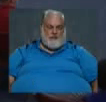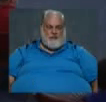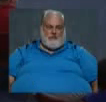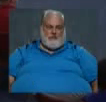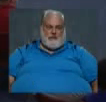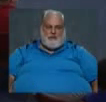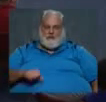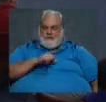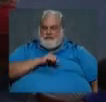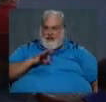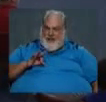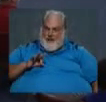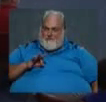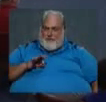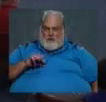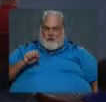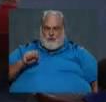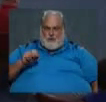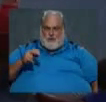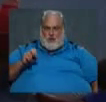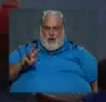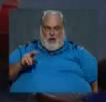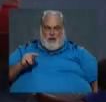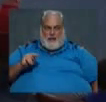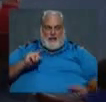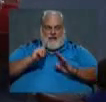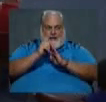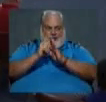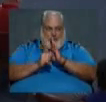Staff, Sean, did you get any legal